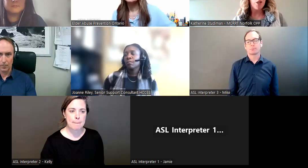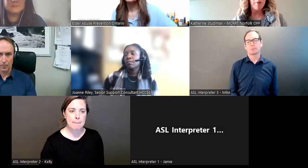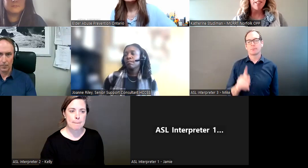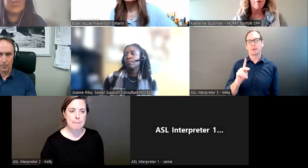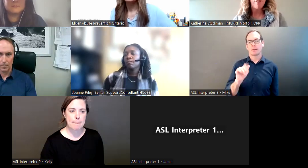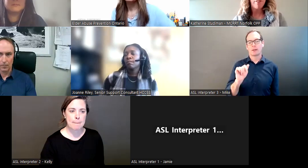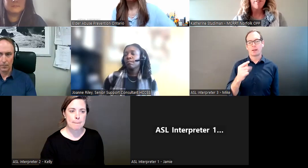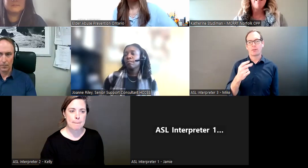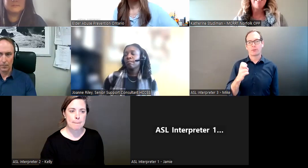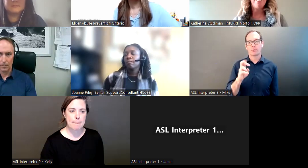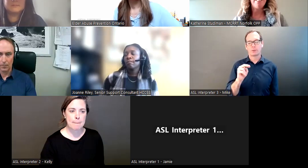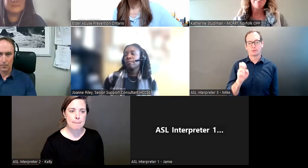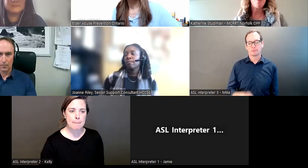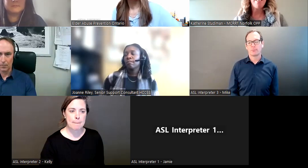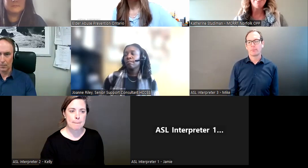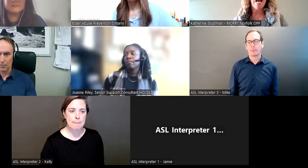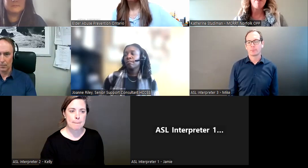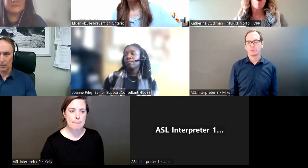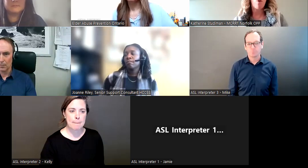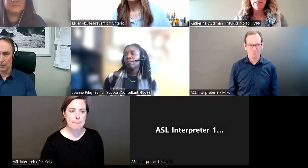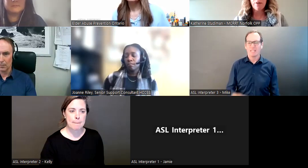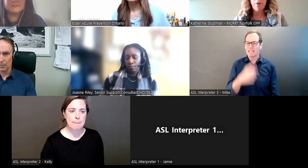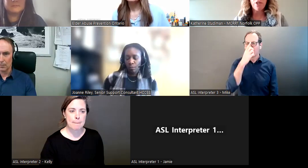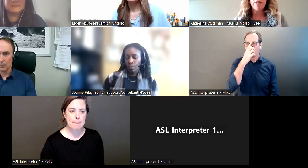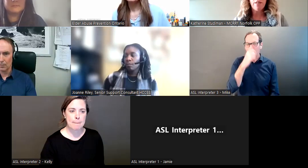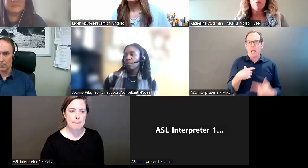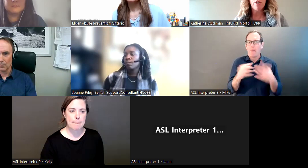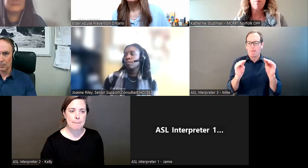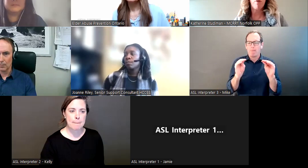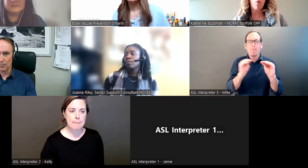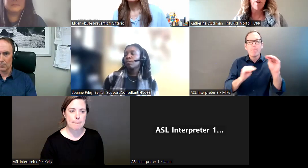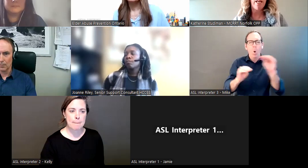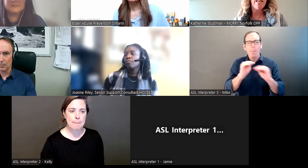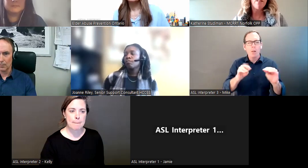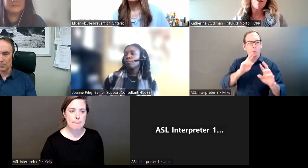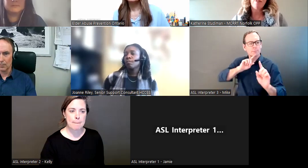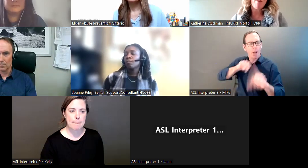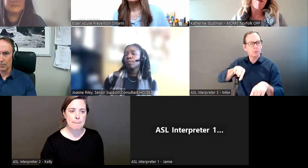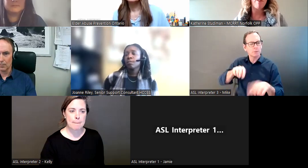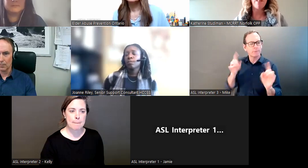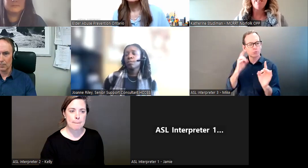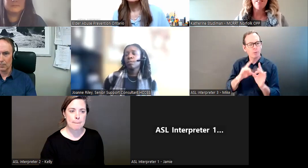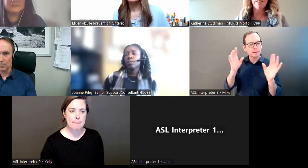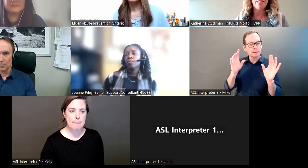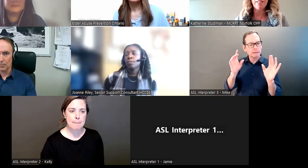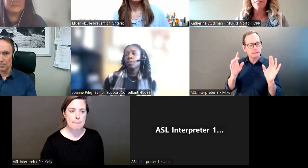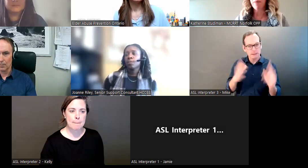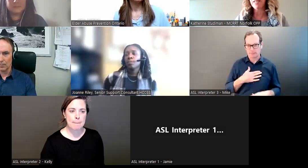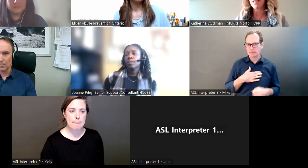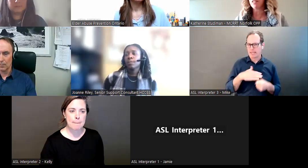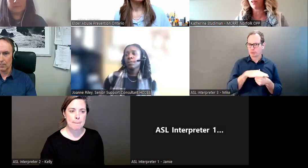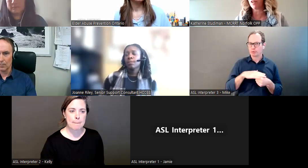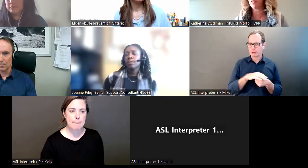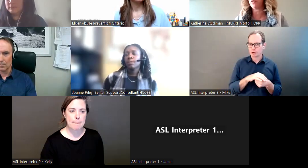operates a little bit differently. I feel like it needs to be adapted according to the region in which people are working in. So demographically, like I said, it doesn't